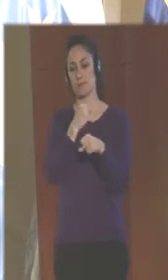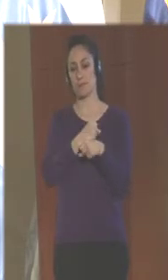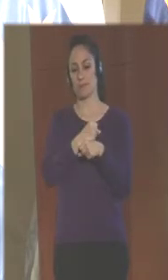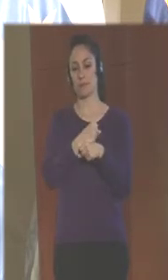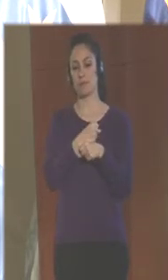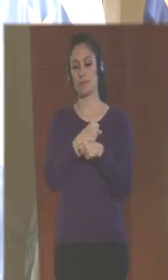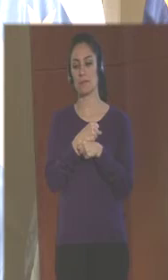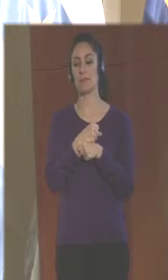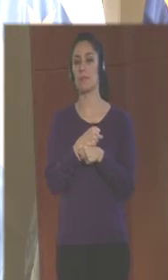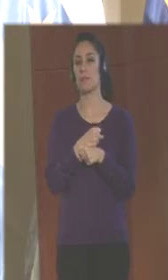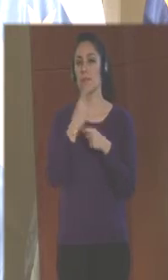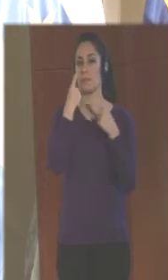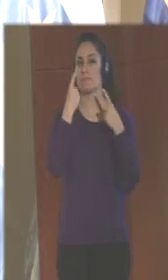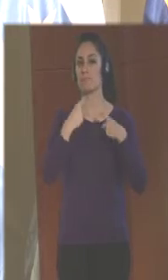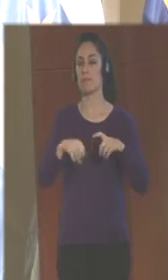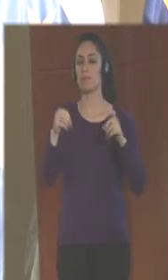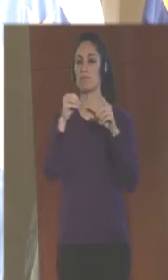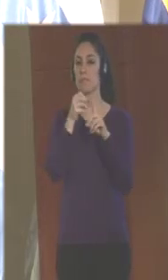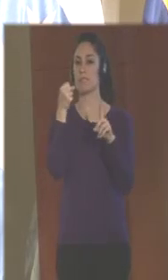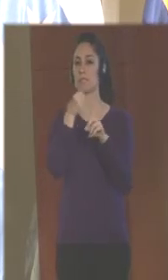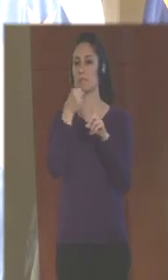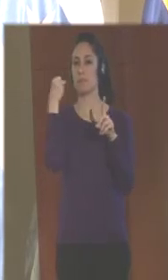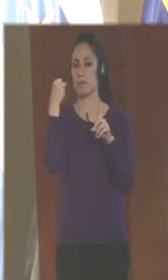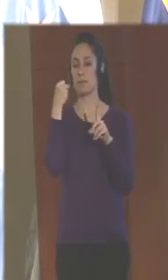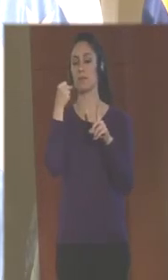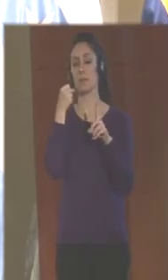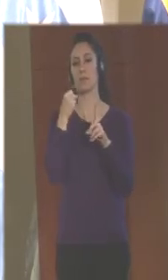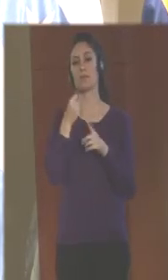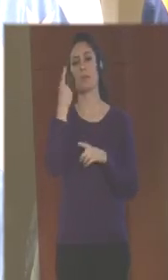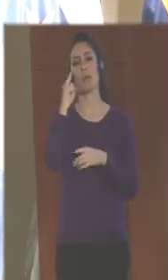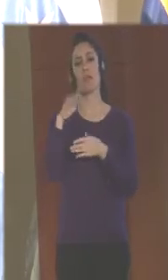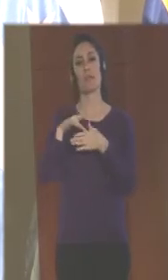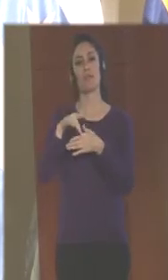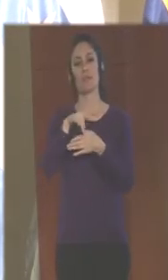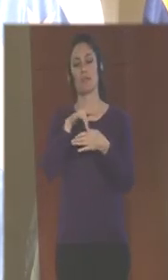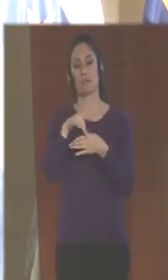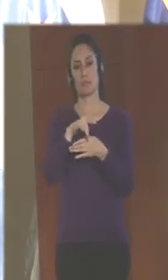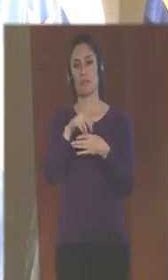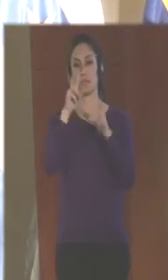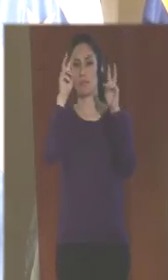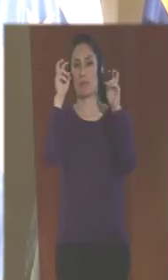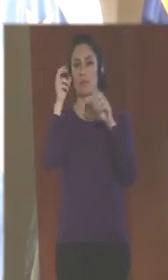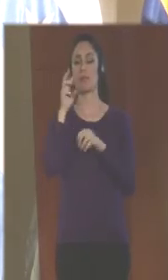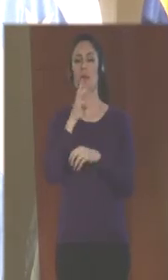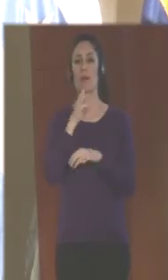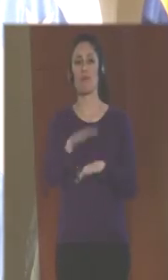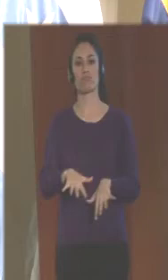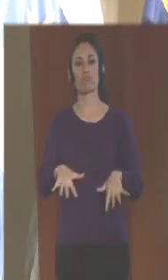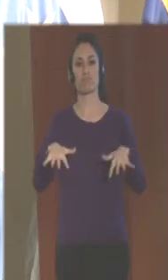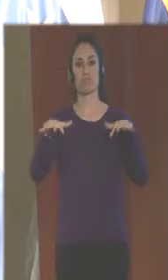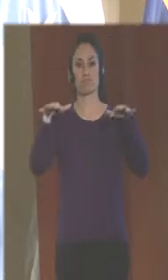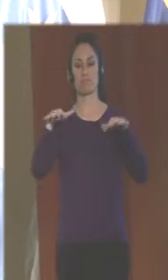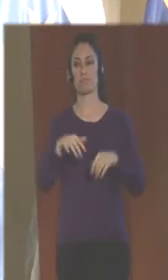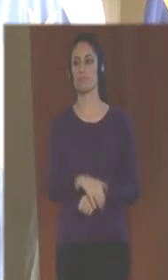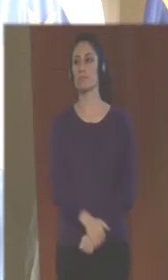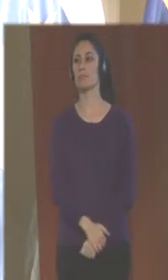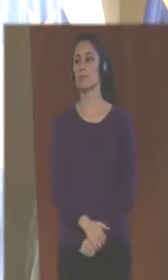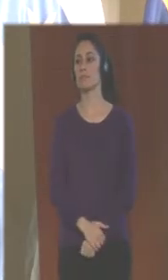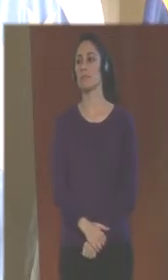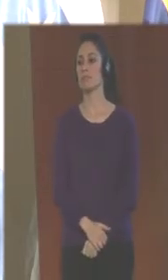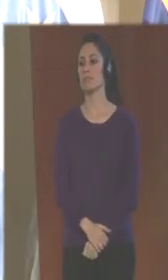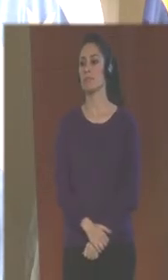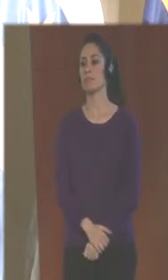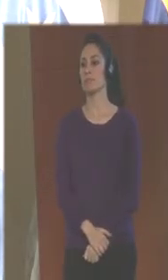can execute a series of mitigation actions, and I was saying especially for floods.